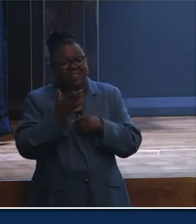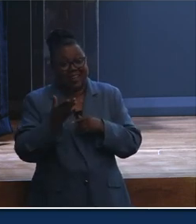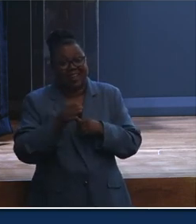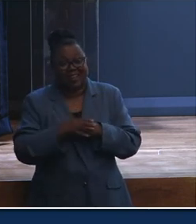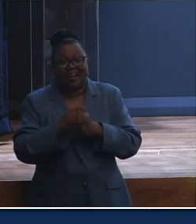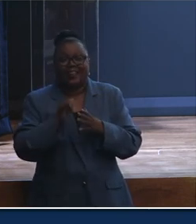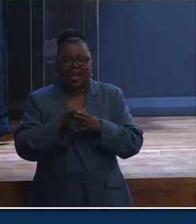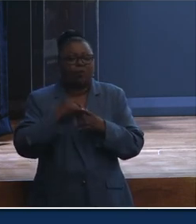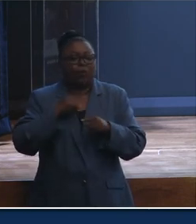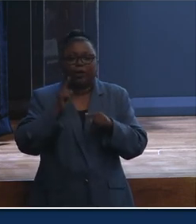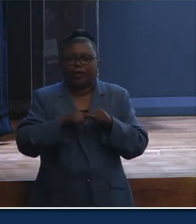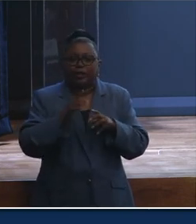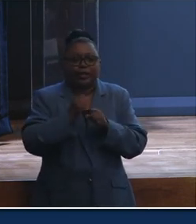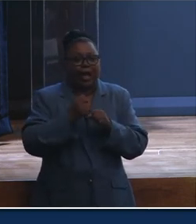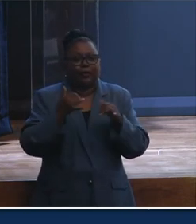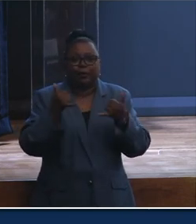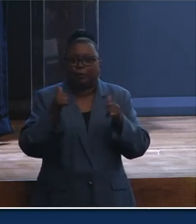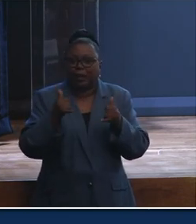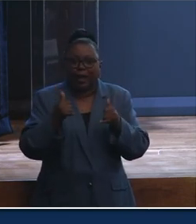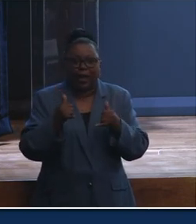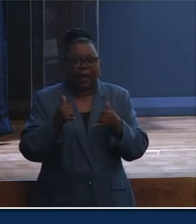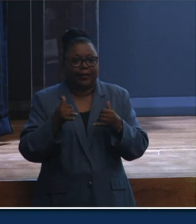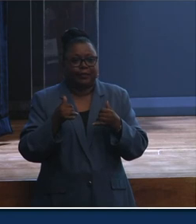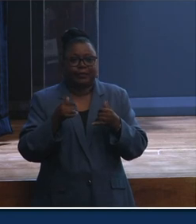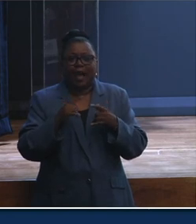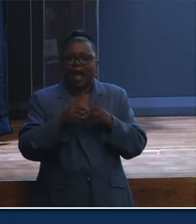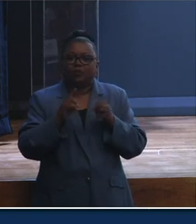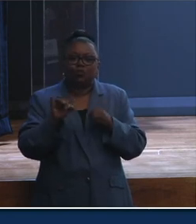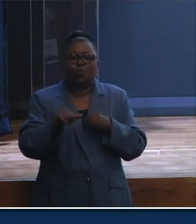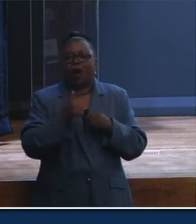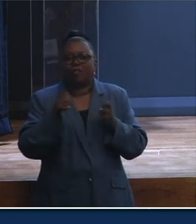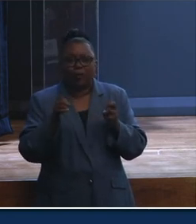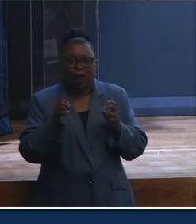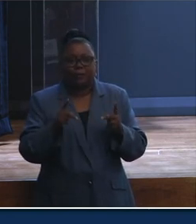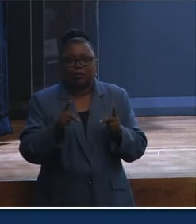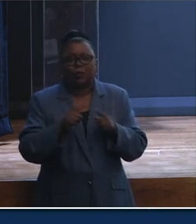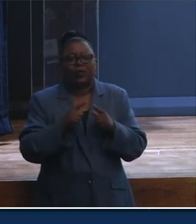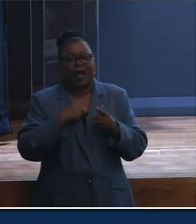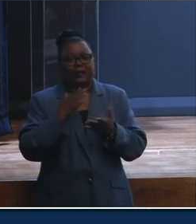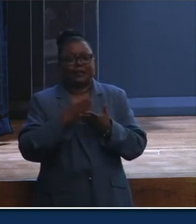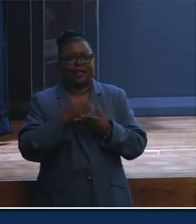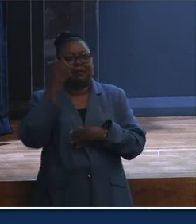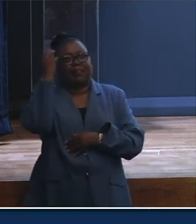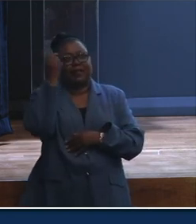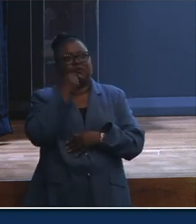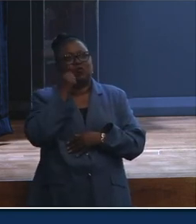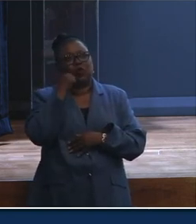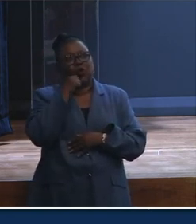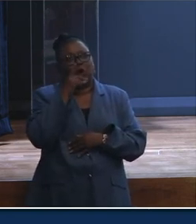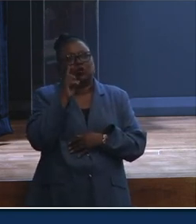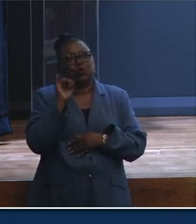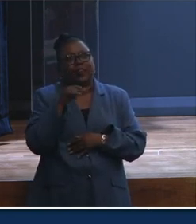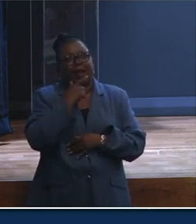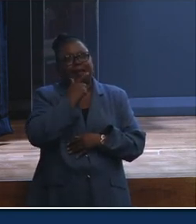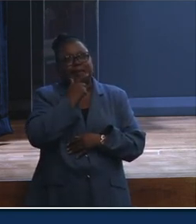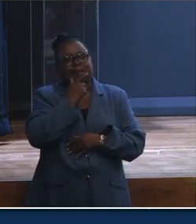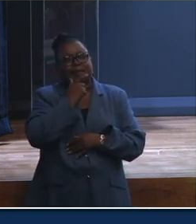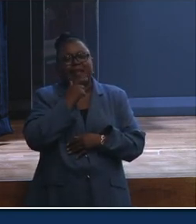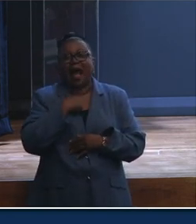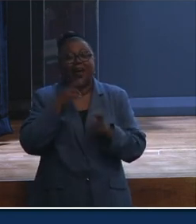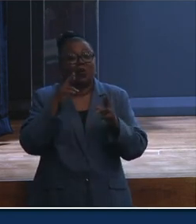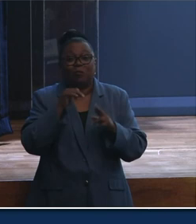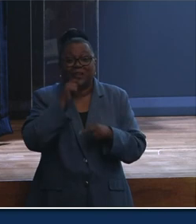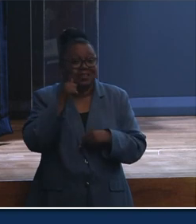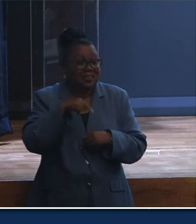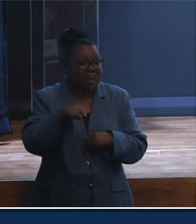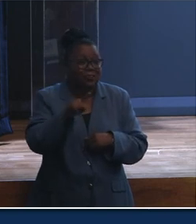right? That we couldn't get to play and do other opportunities. We had to stop and think, do girls do that? I hope